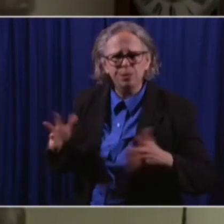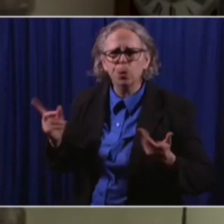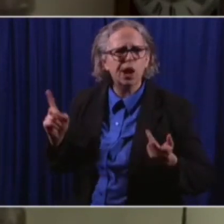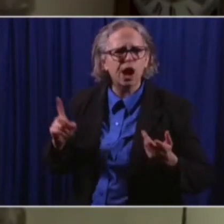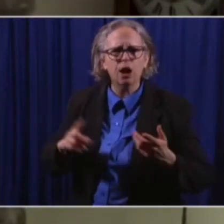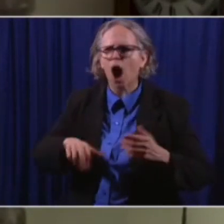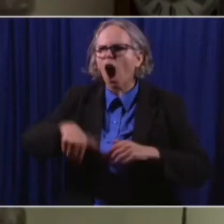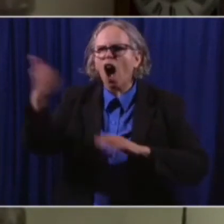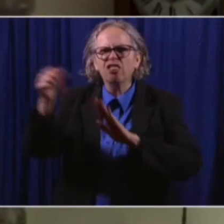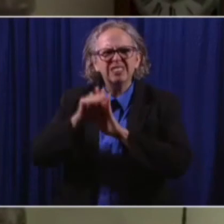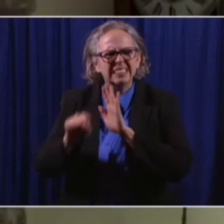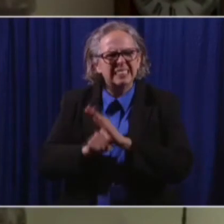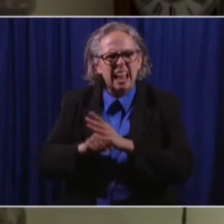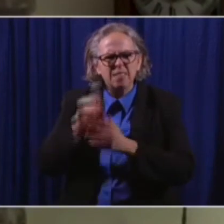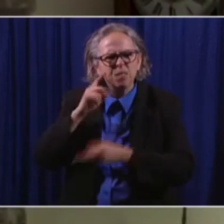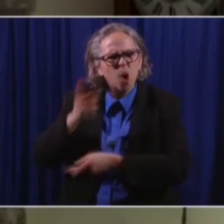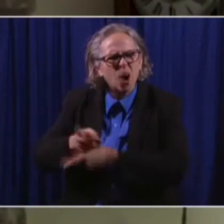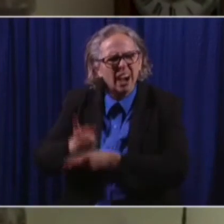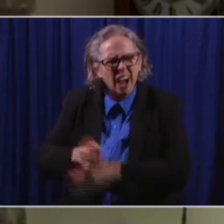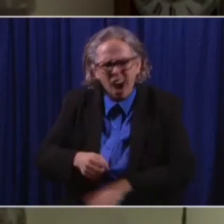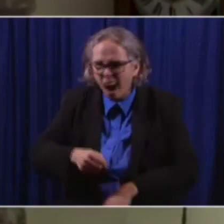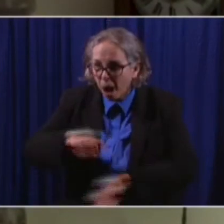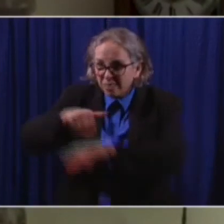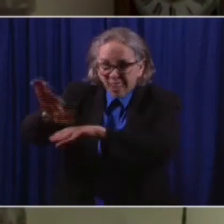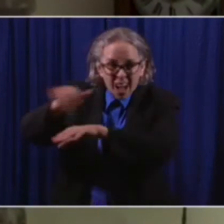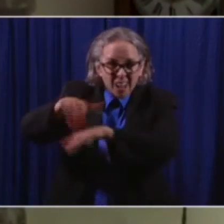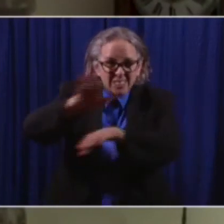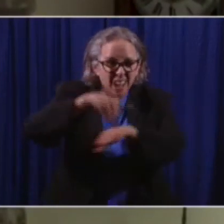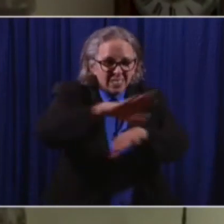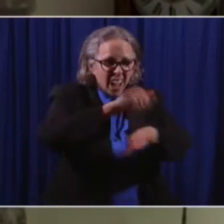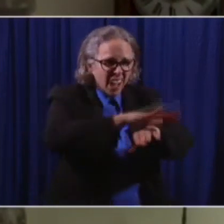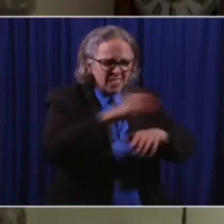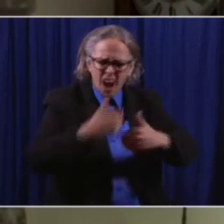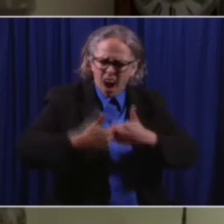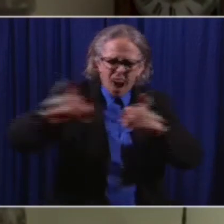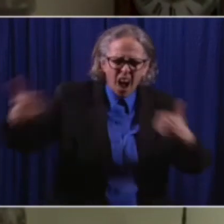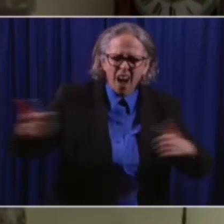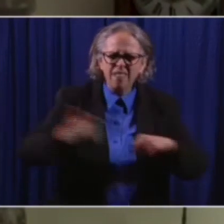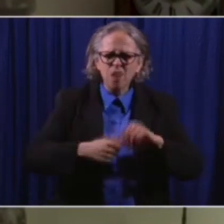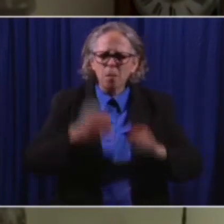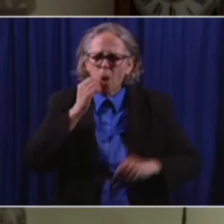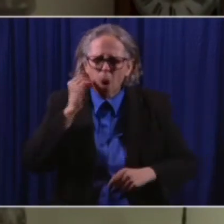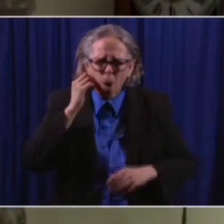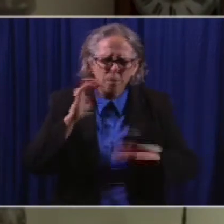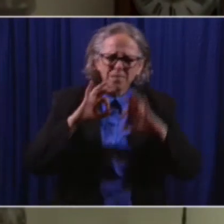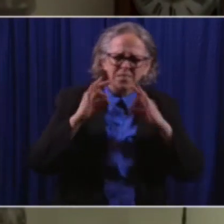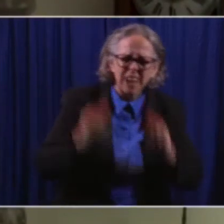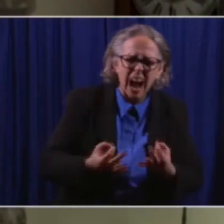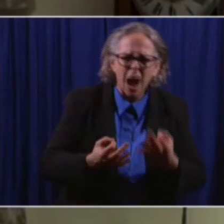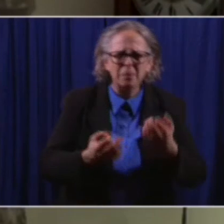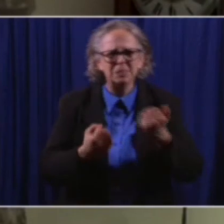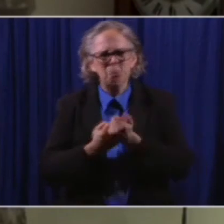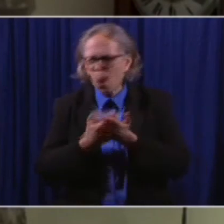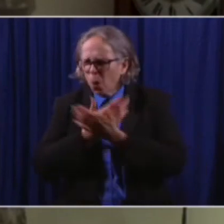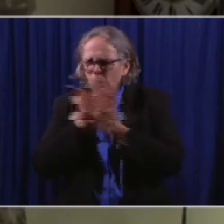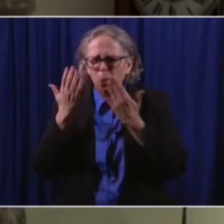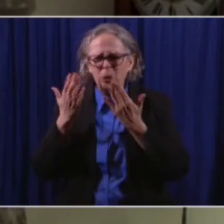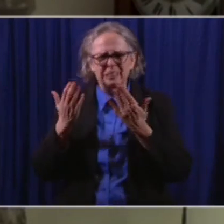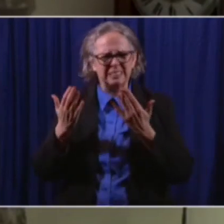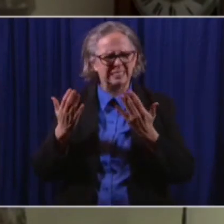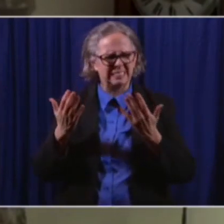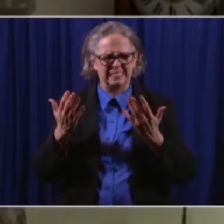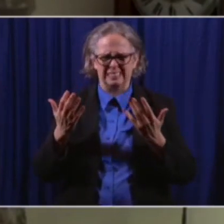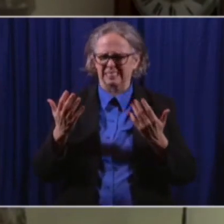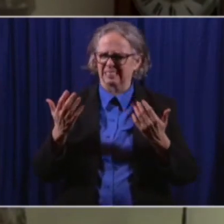them sometimes far away from their families, their homes, and their communities. Clearly, we're not doing these children and